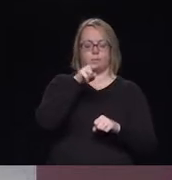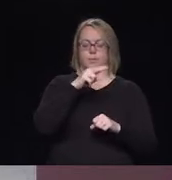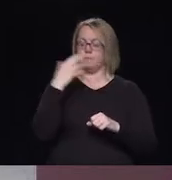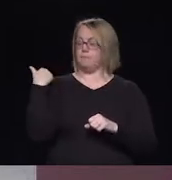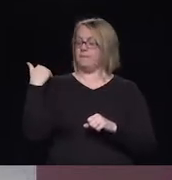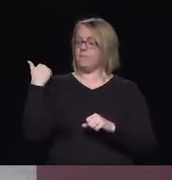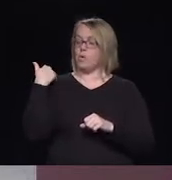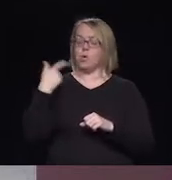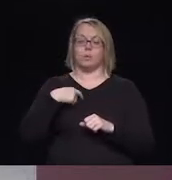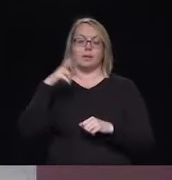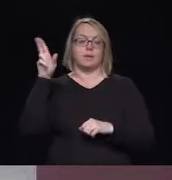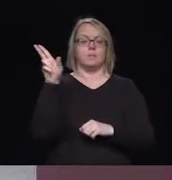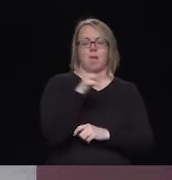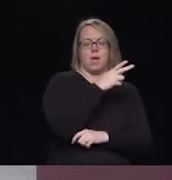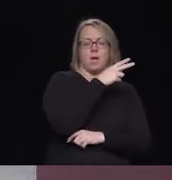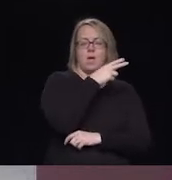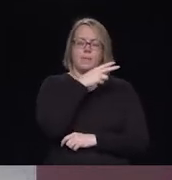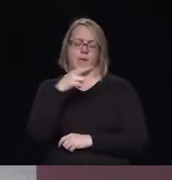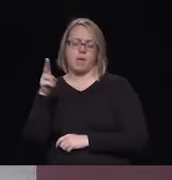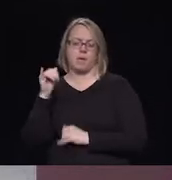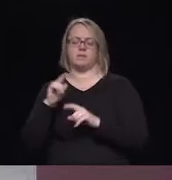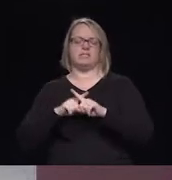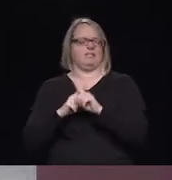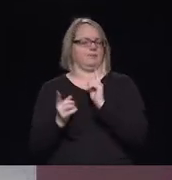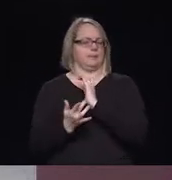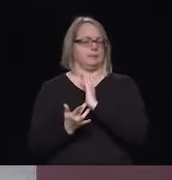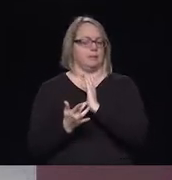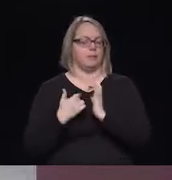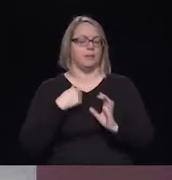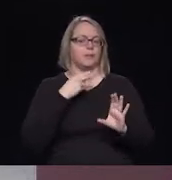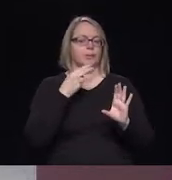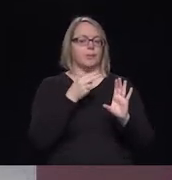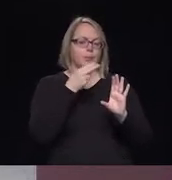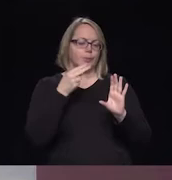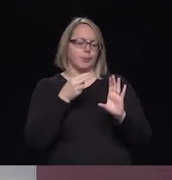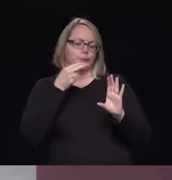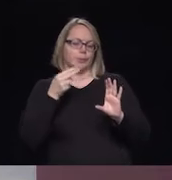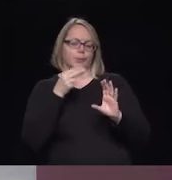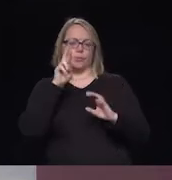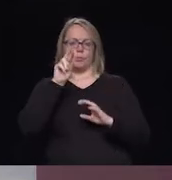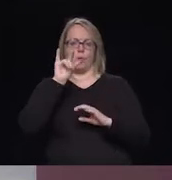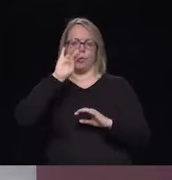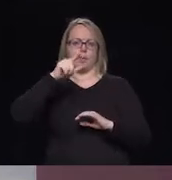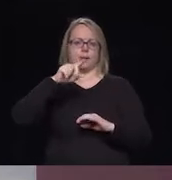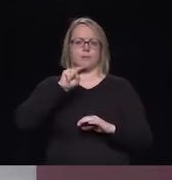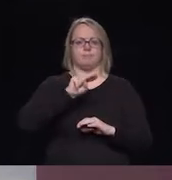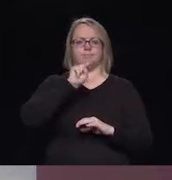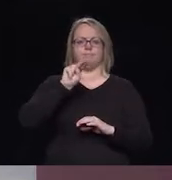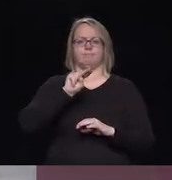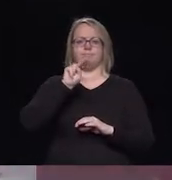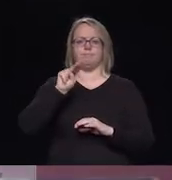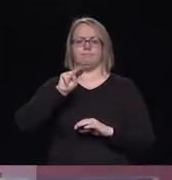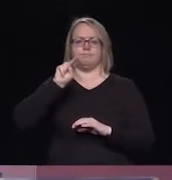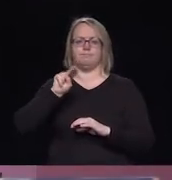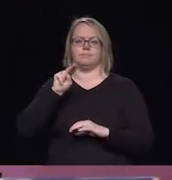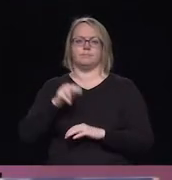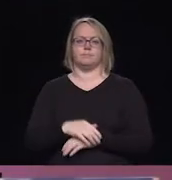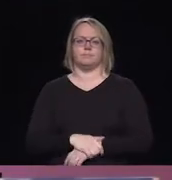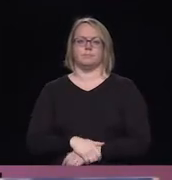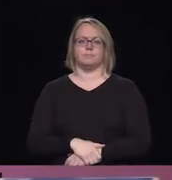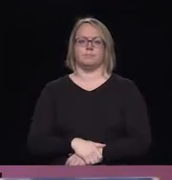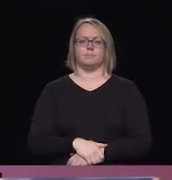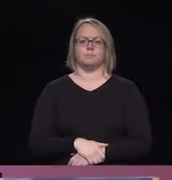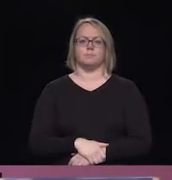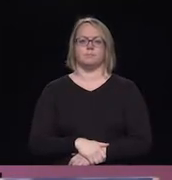did the painting, did long side to side stroke. Now we're going to do rolling. Also make sure it's very gentle. You're barely